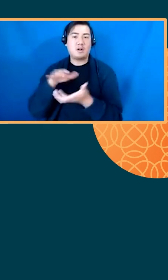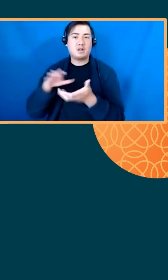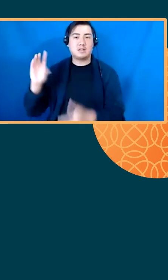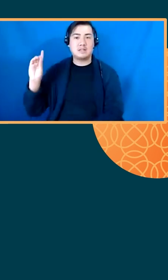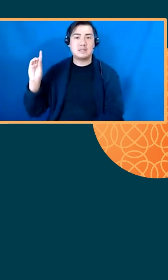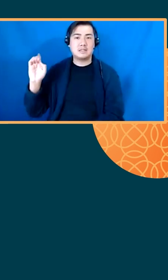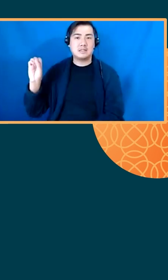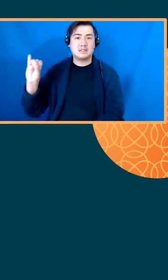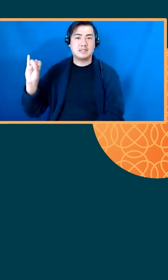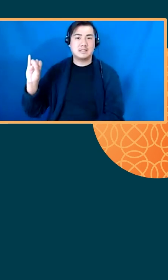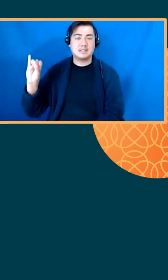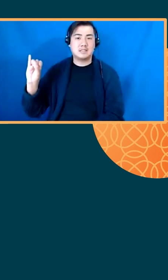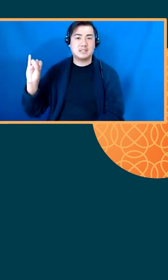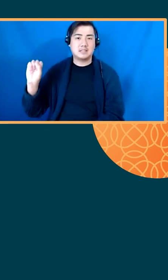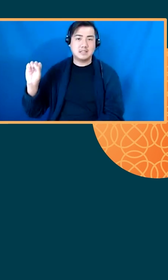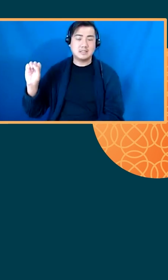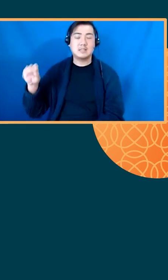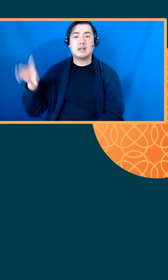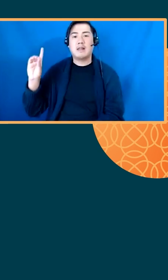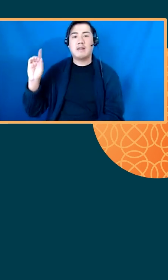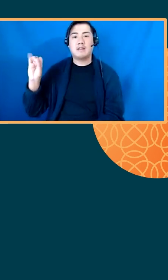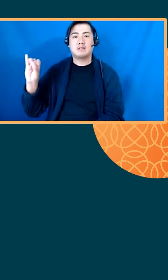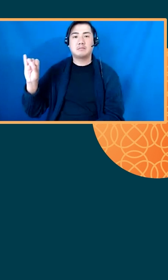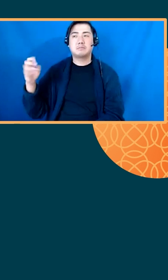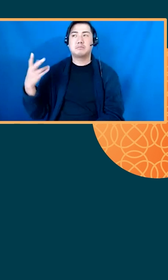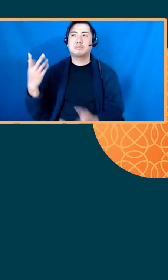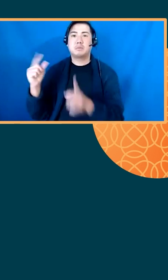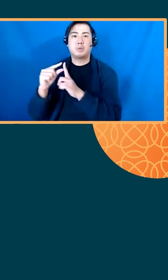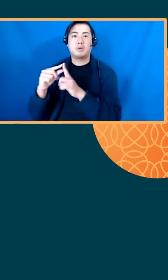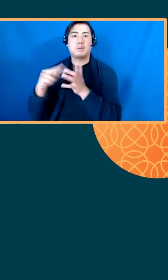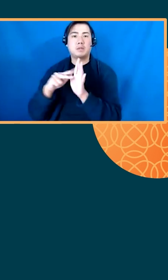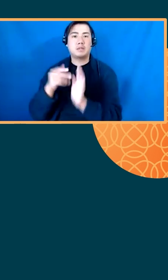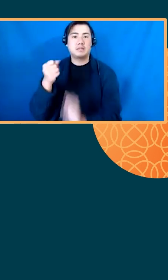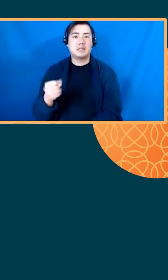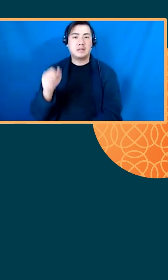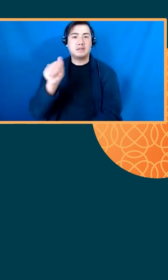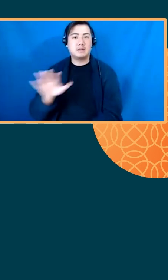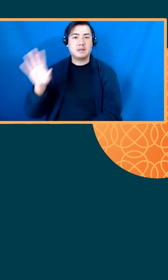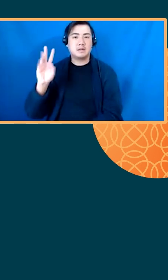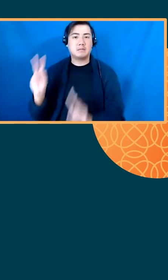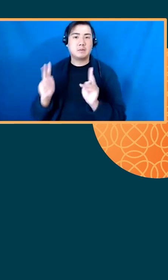Confused Bases. Basi is like the term for South Asians.